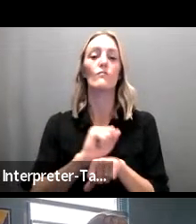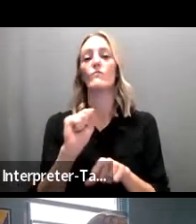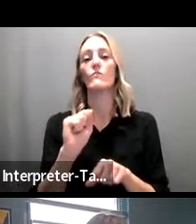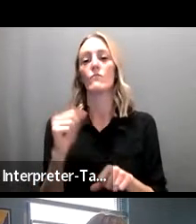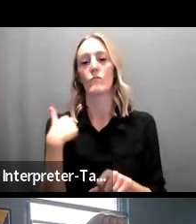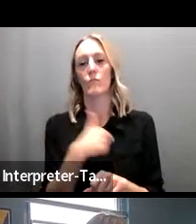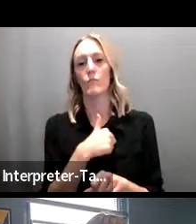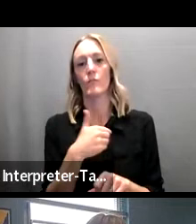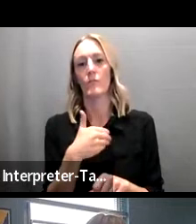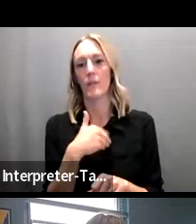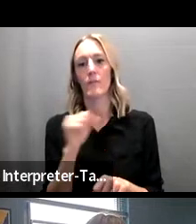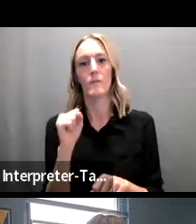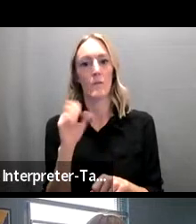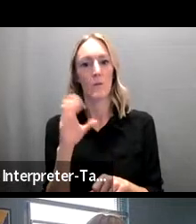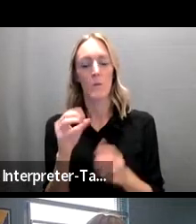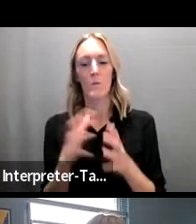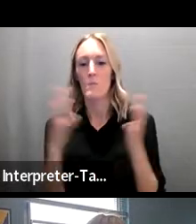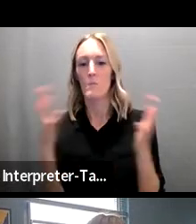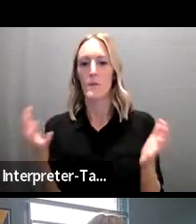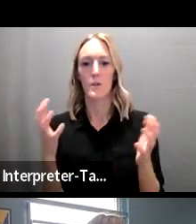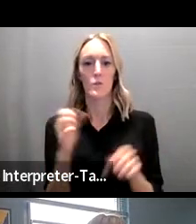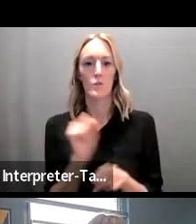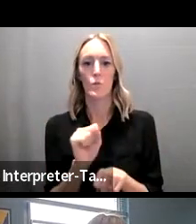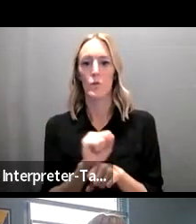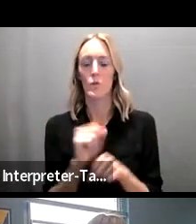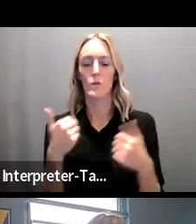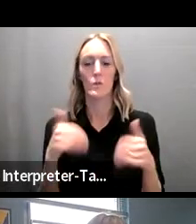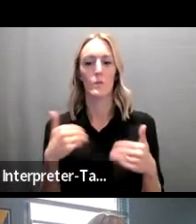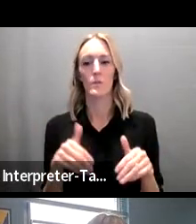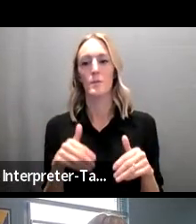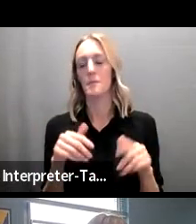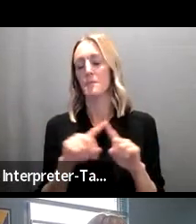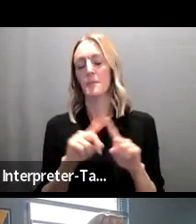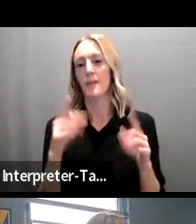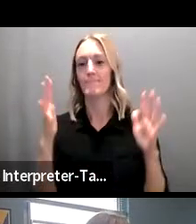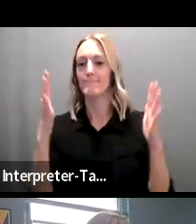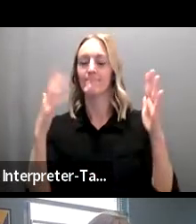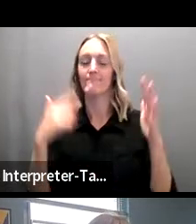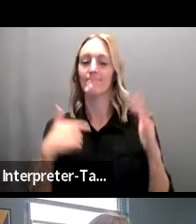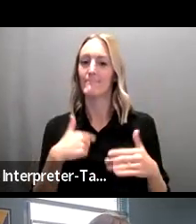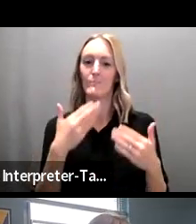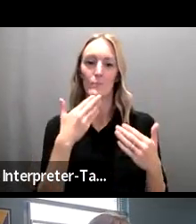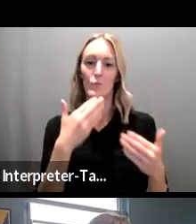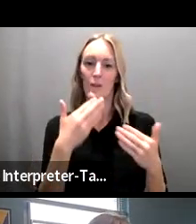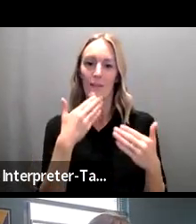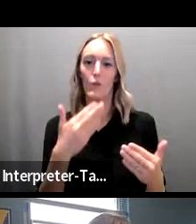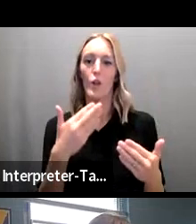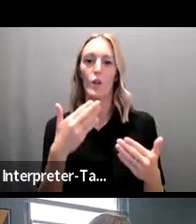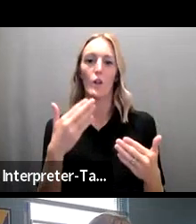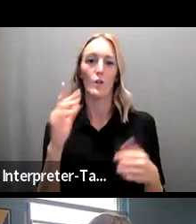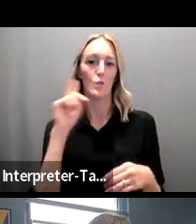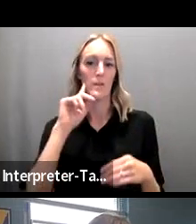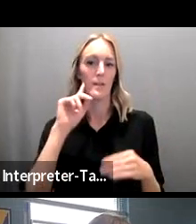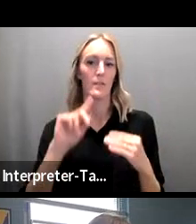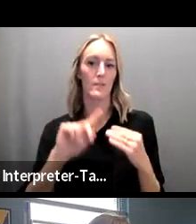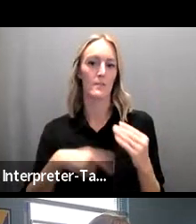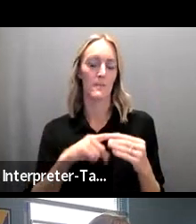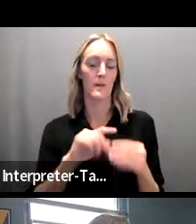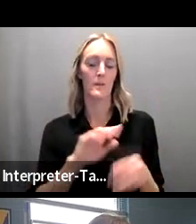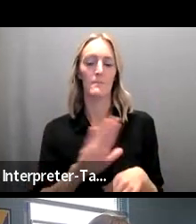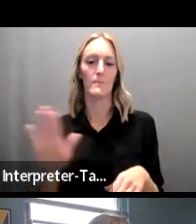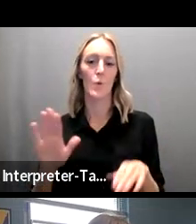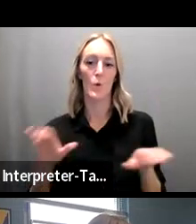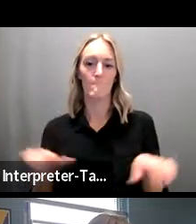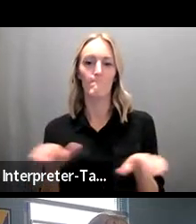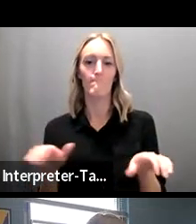so much work to do, and so yay! I'm just so grateful to hear about what all you're doing.